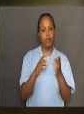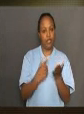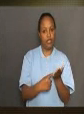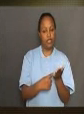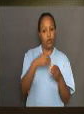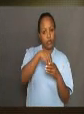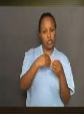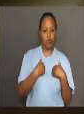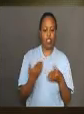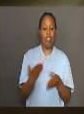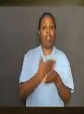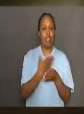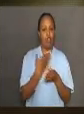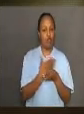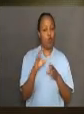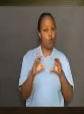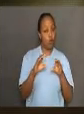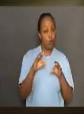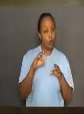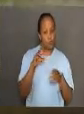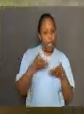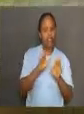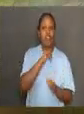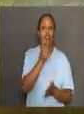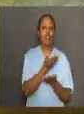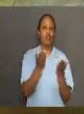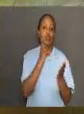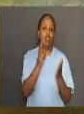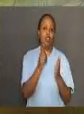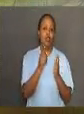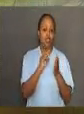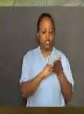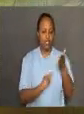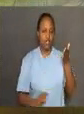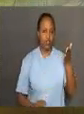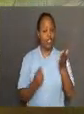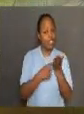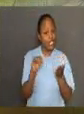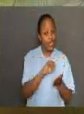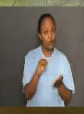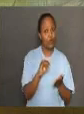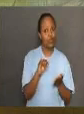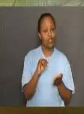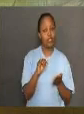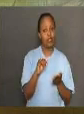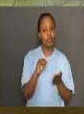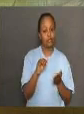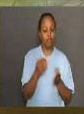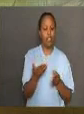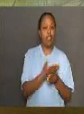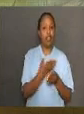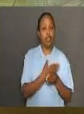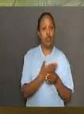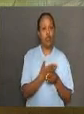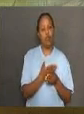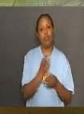state forbids or prohibits. These types of conduct are forbidden